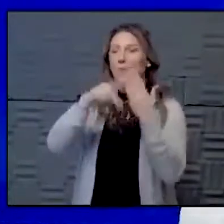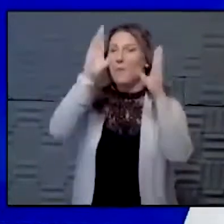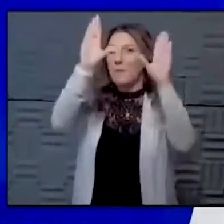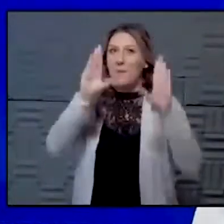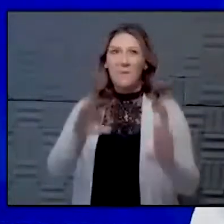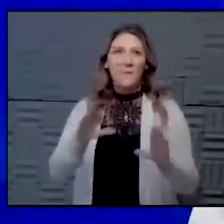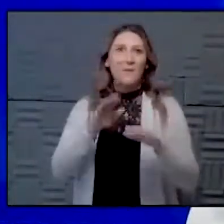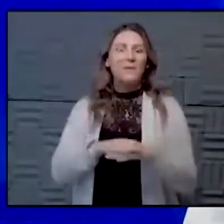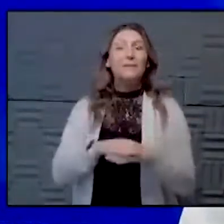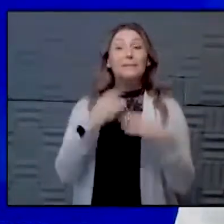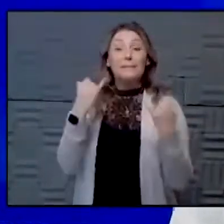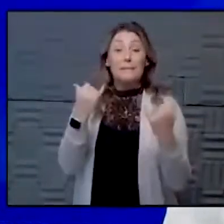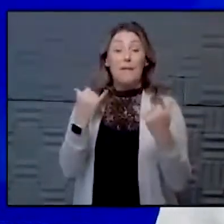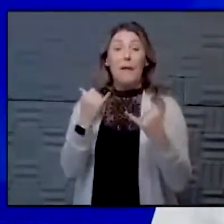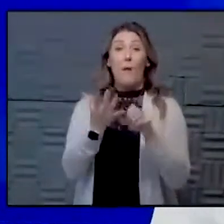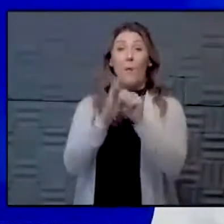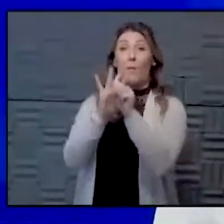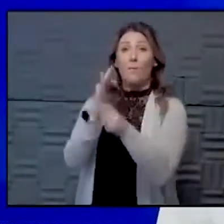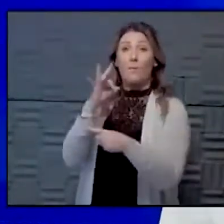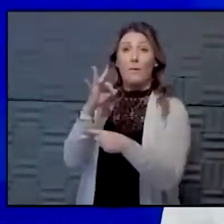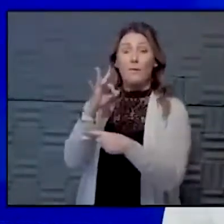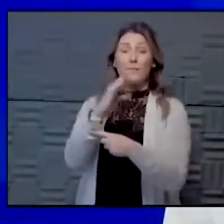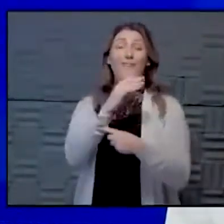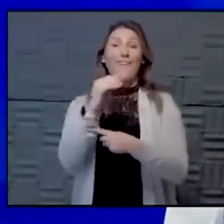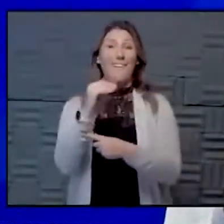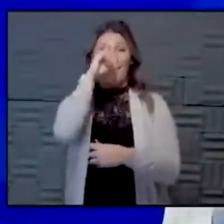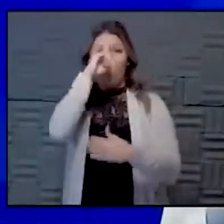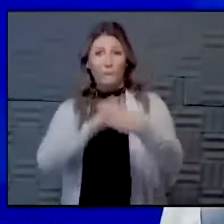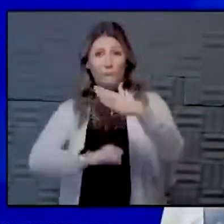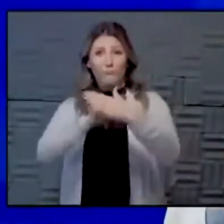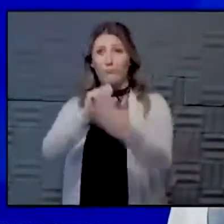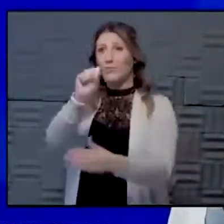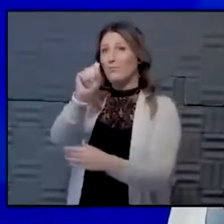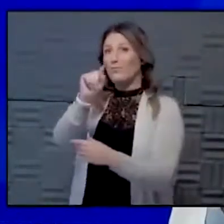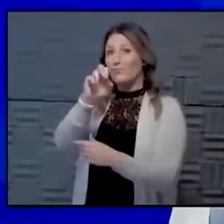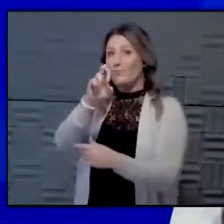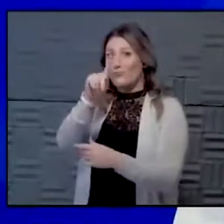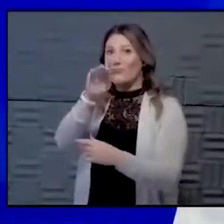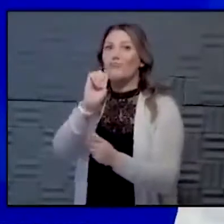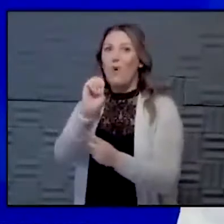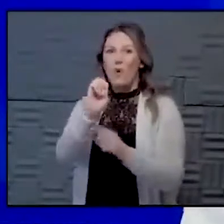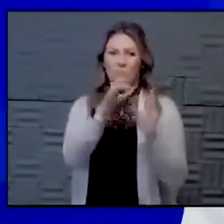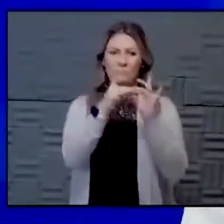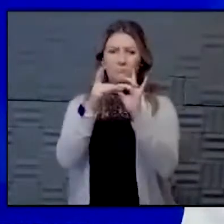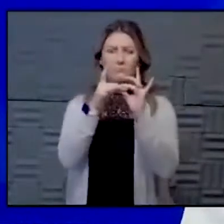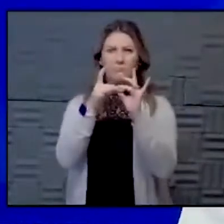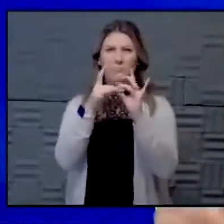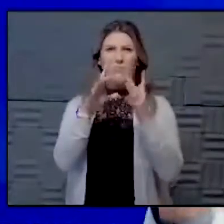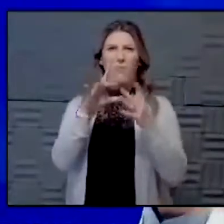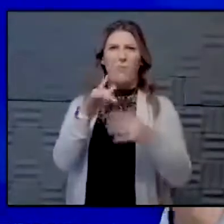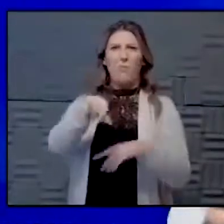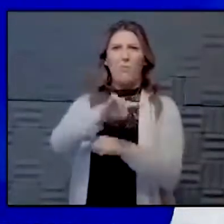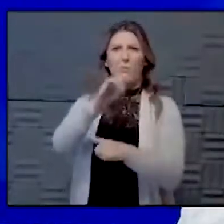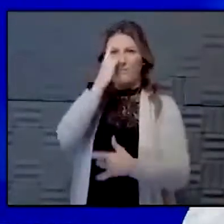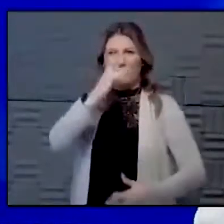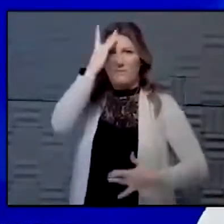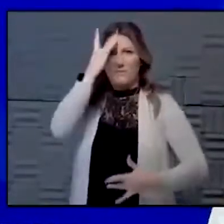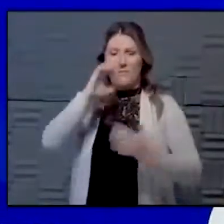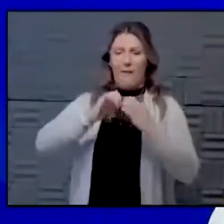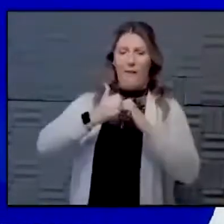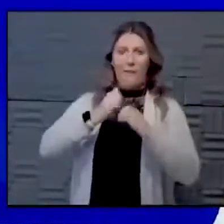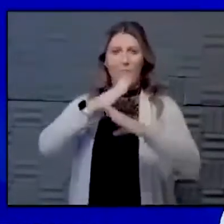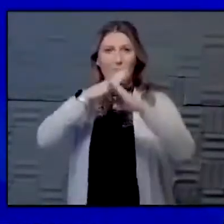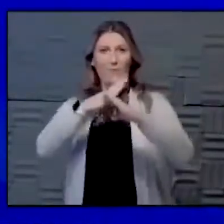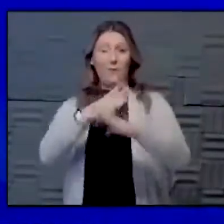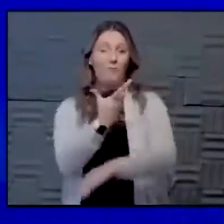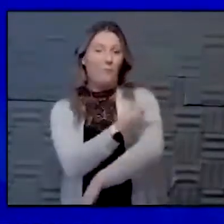about COVID-19 and stroke because there is this association between those two diseases. And how do you prevent that? Get a vaccine. We're